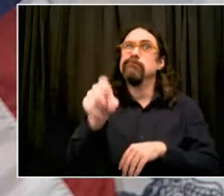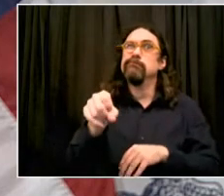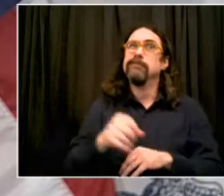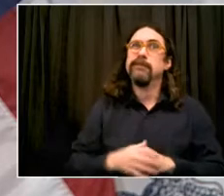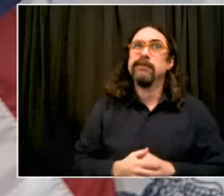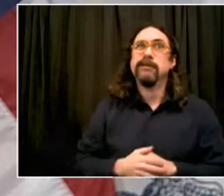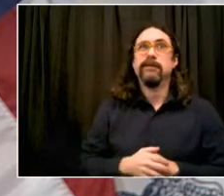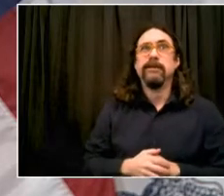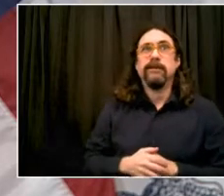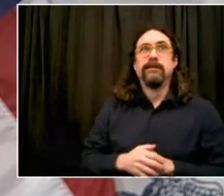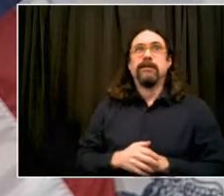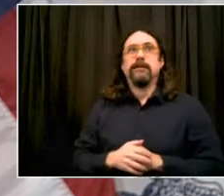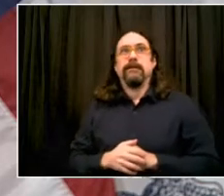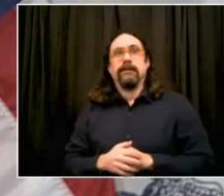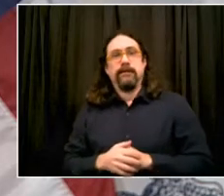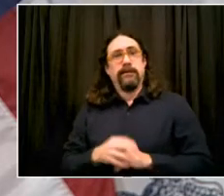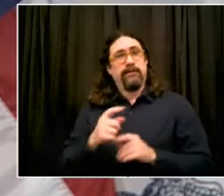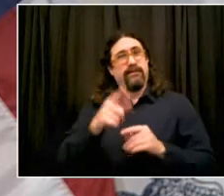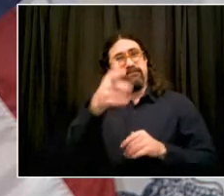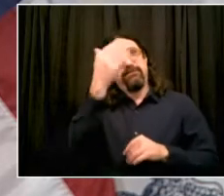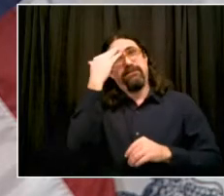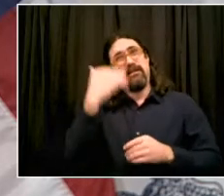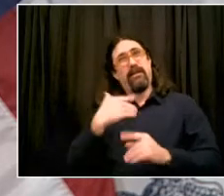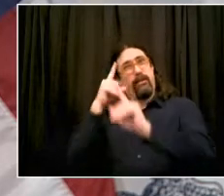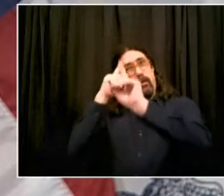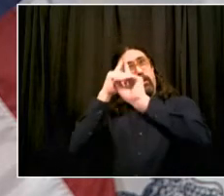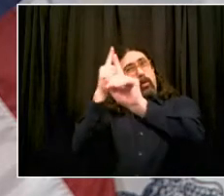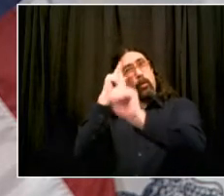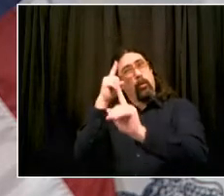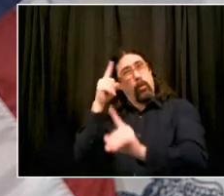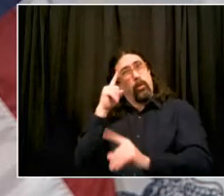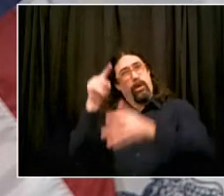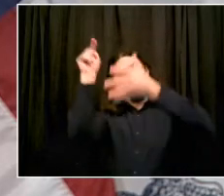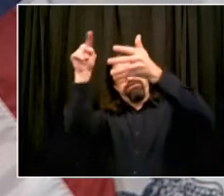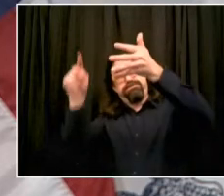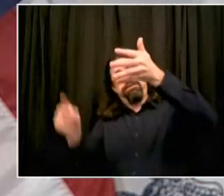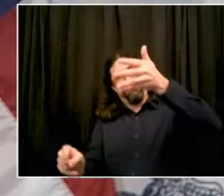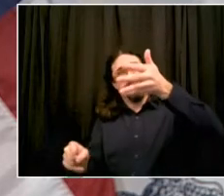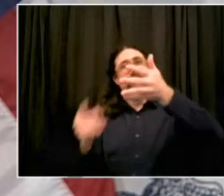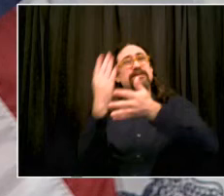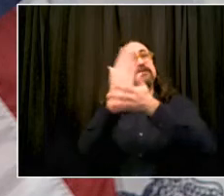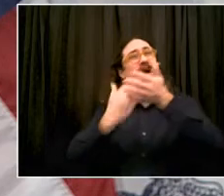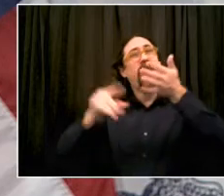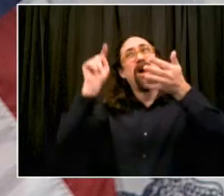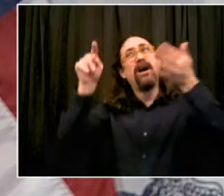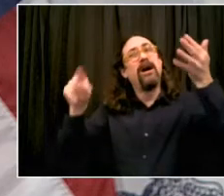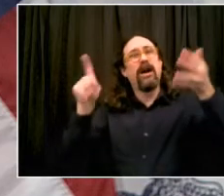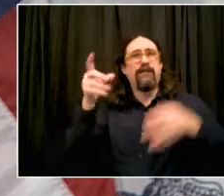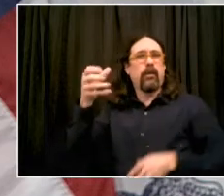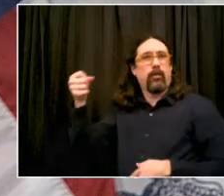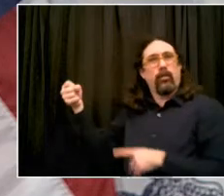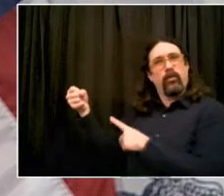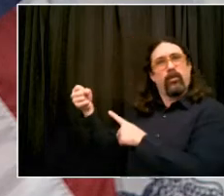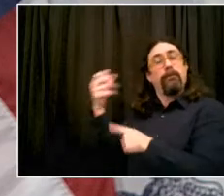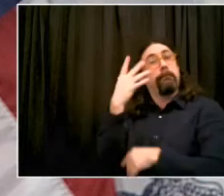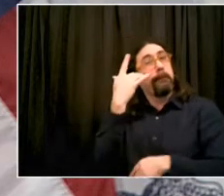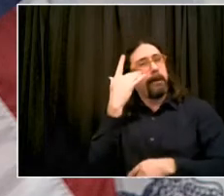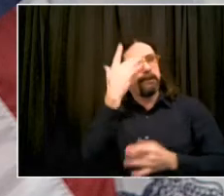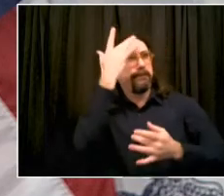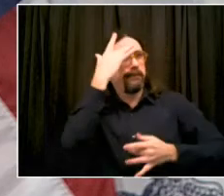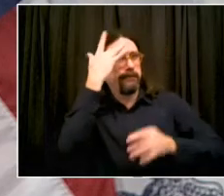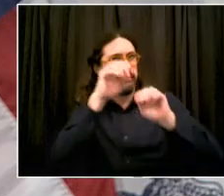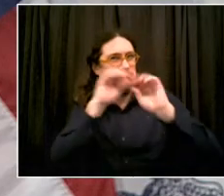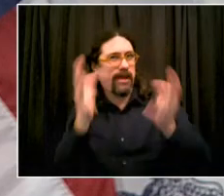an initial report from a really wonderful panel that had gotten together to come up with a brand